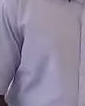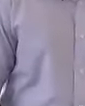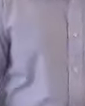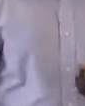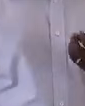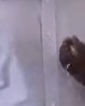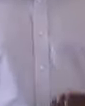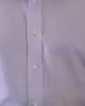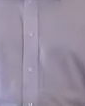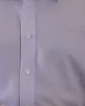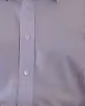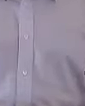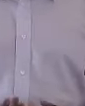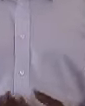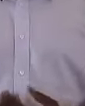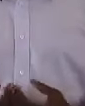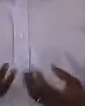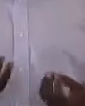condition reflex.